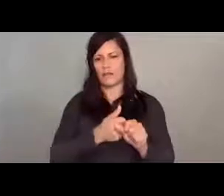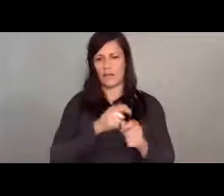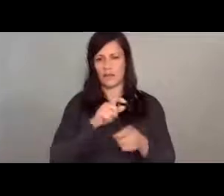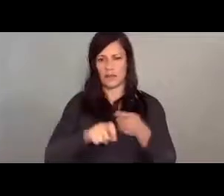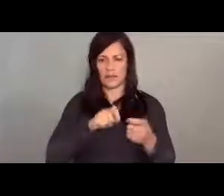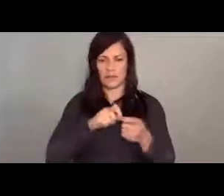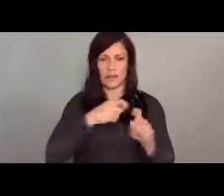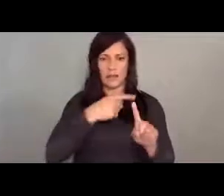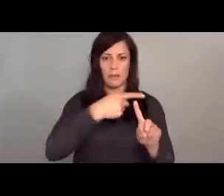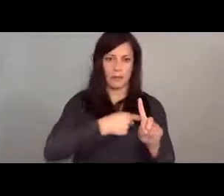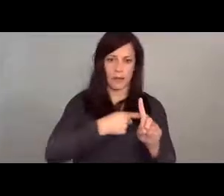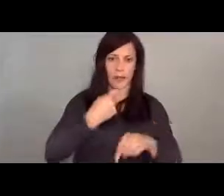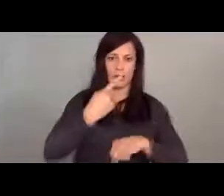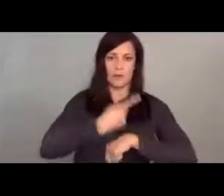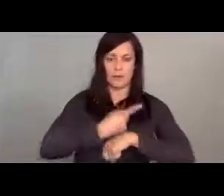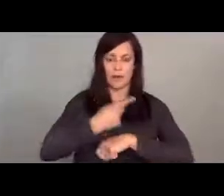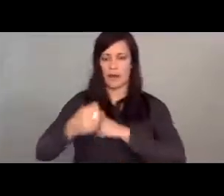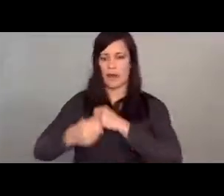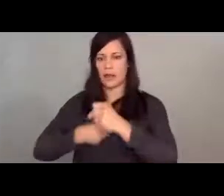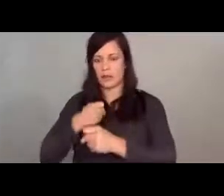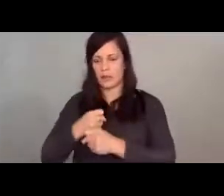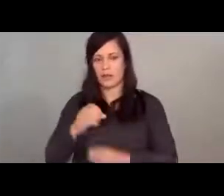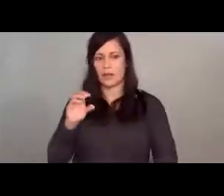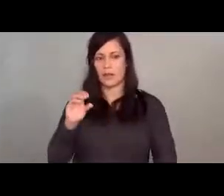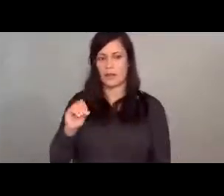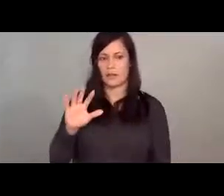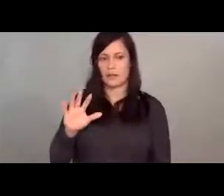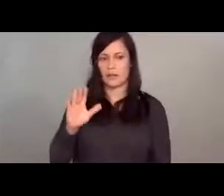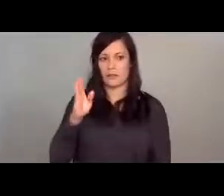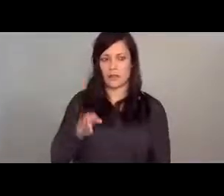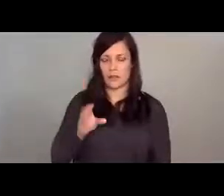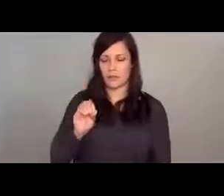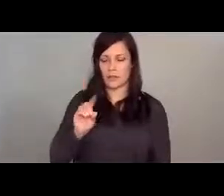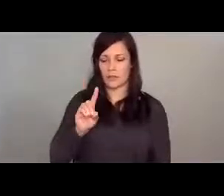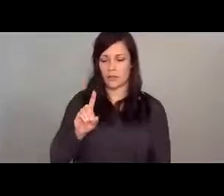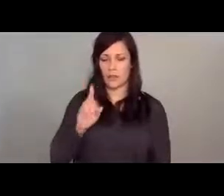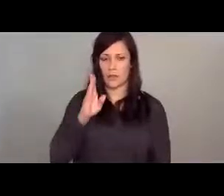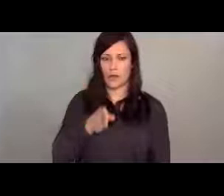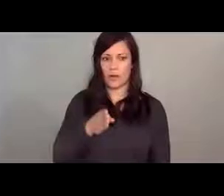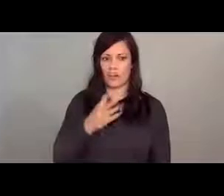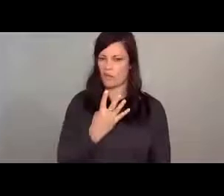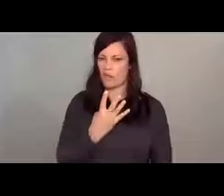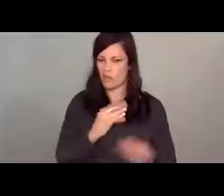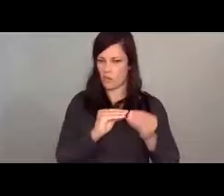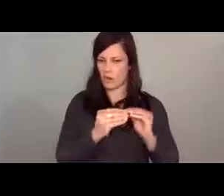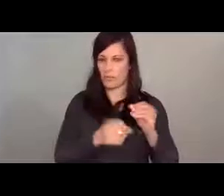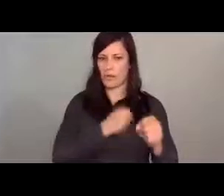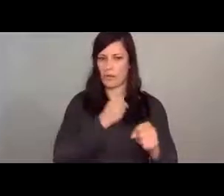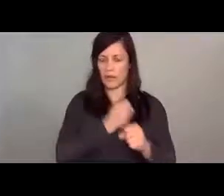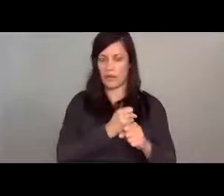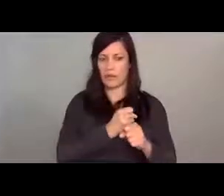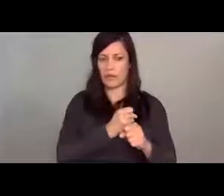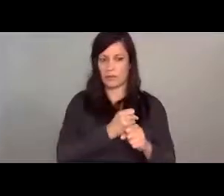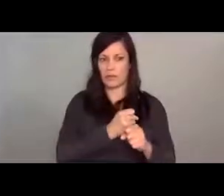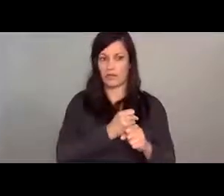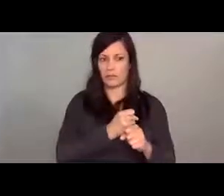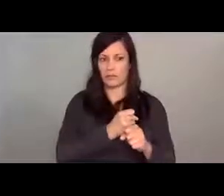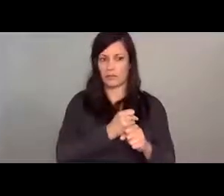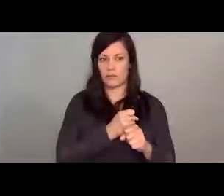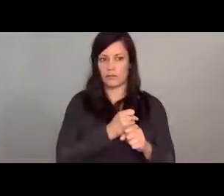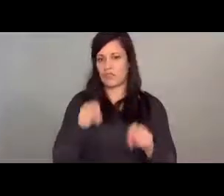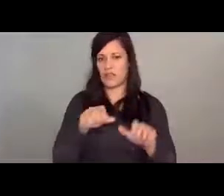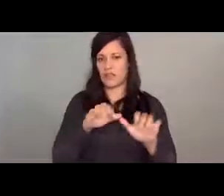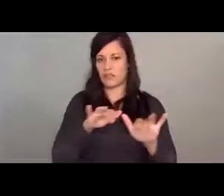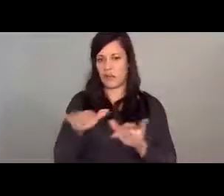month, day, year format with a 4-digit year, you can also just input it